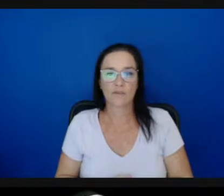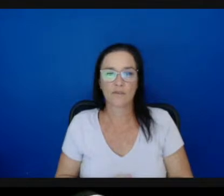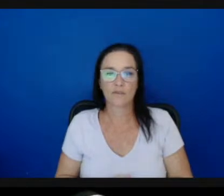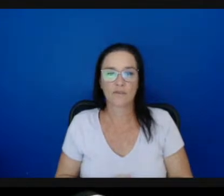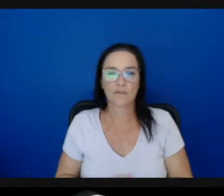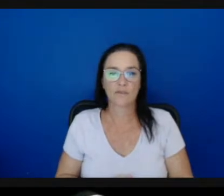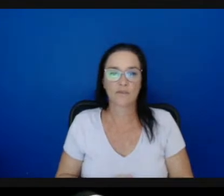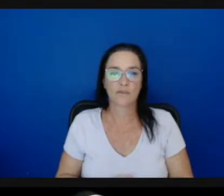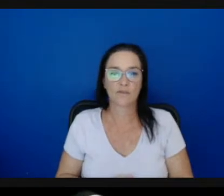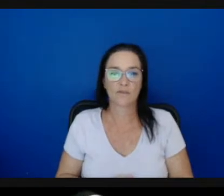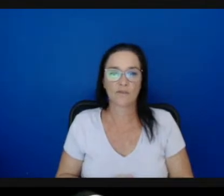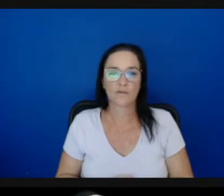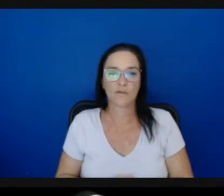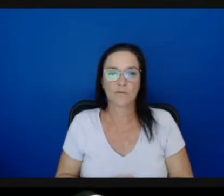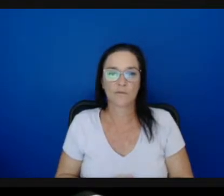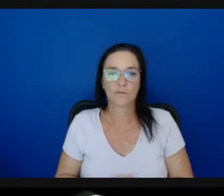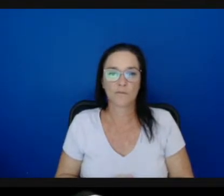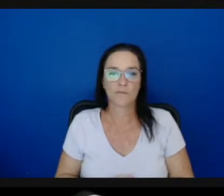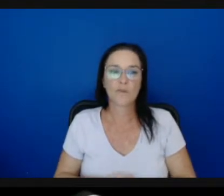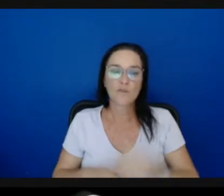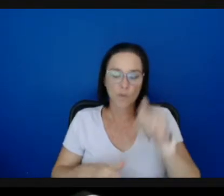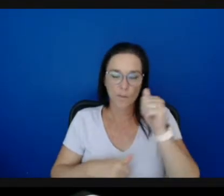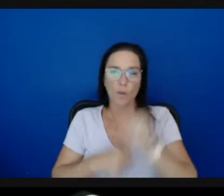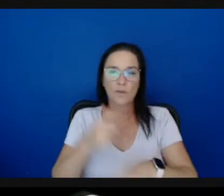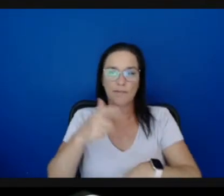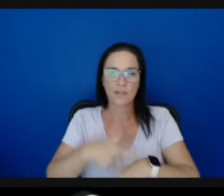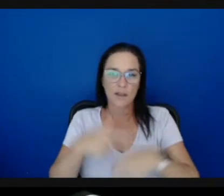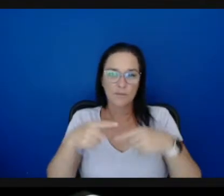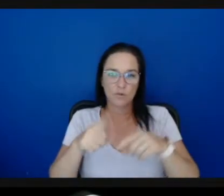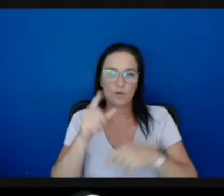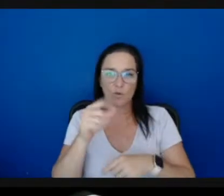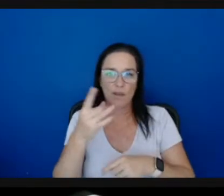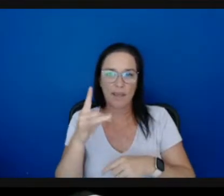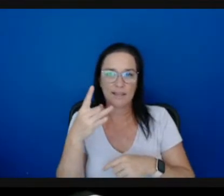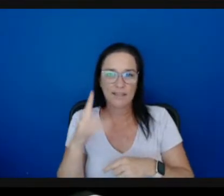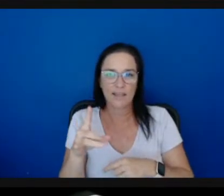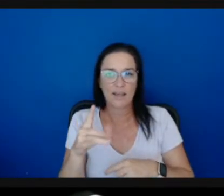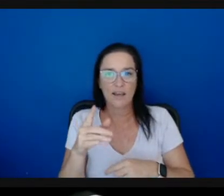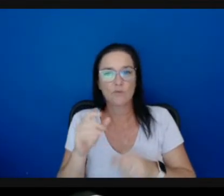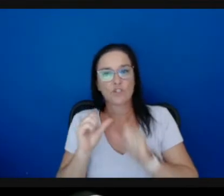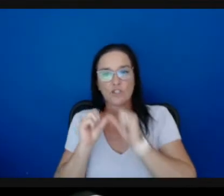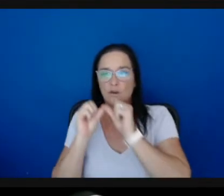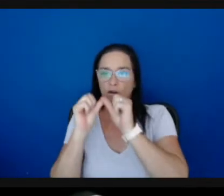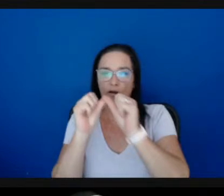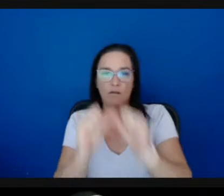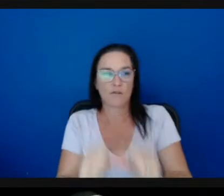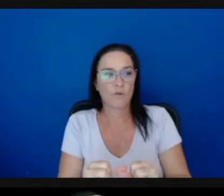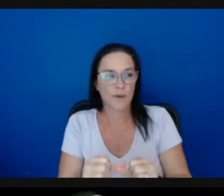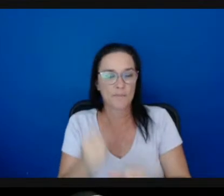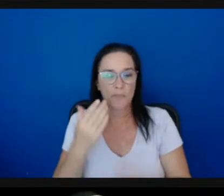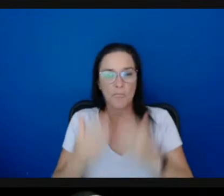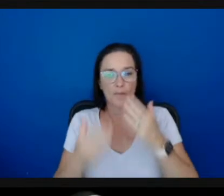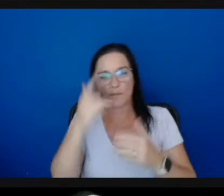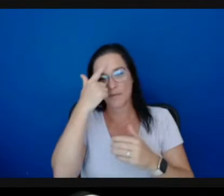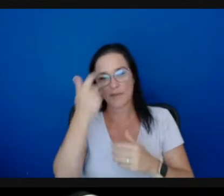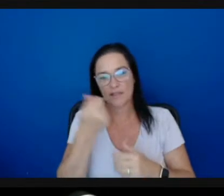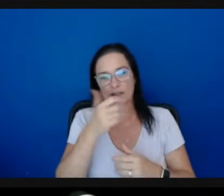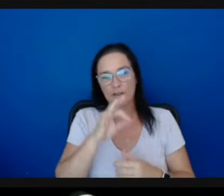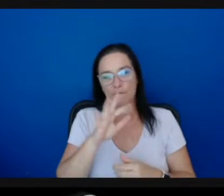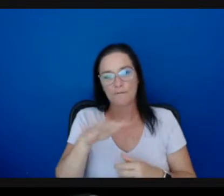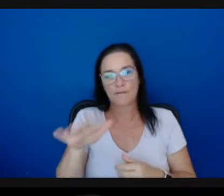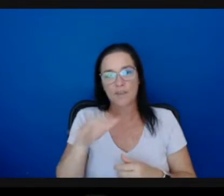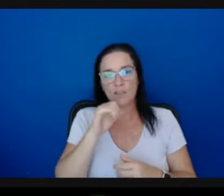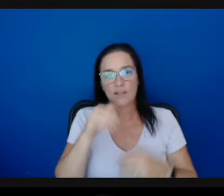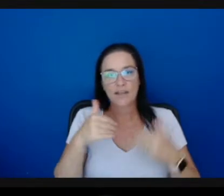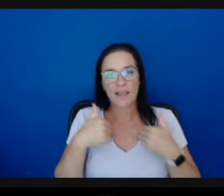that during the actual main eruption, and there wasn't as much tail end of it, right? And maybe because in 55, he didn't actually have that